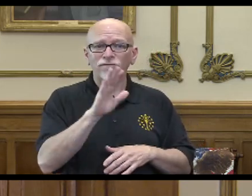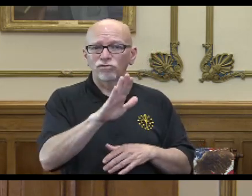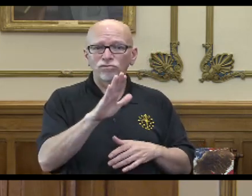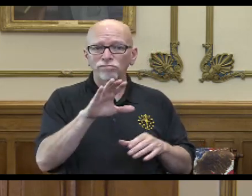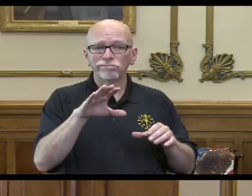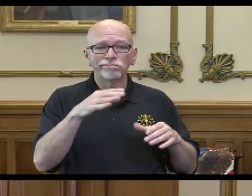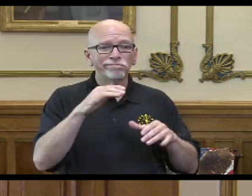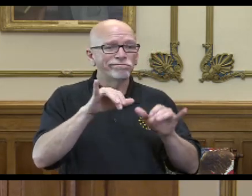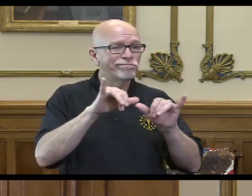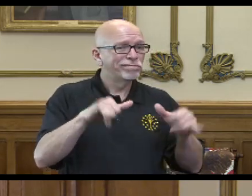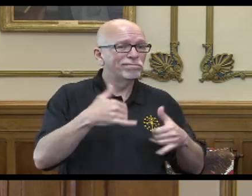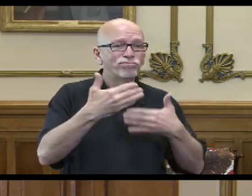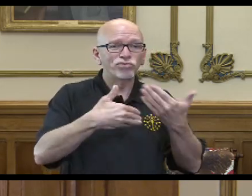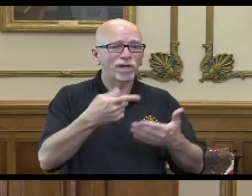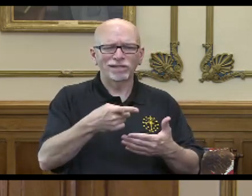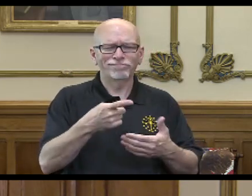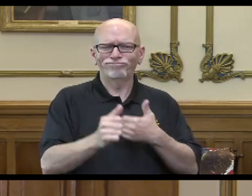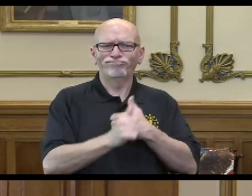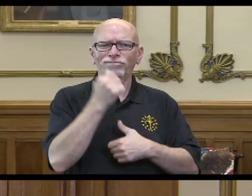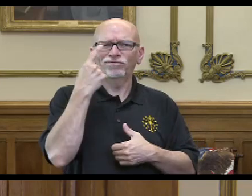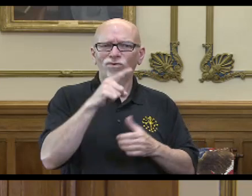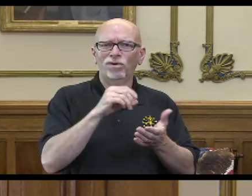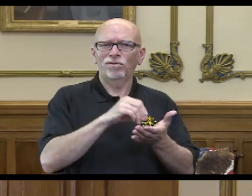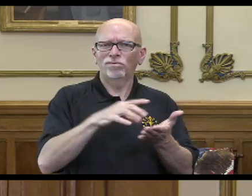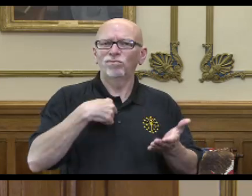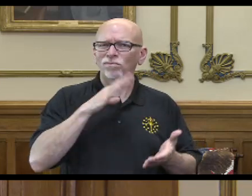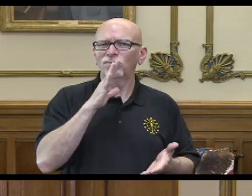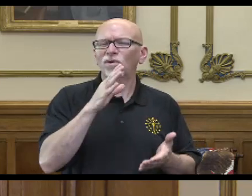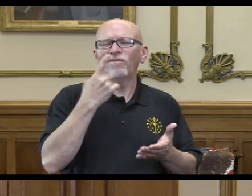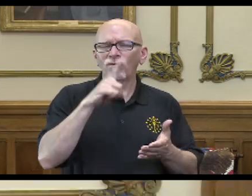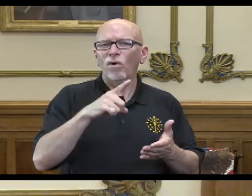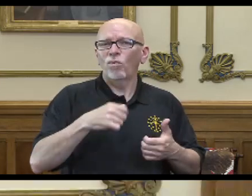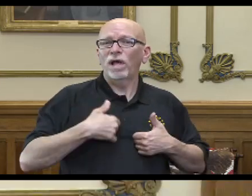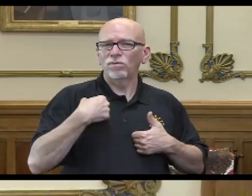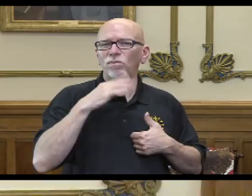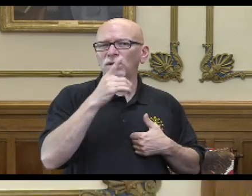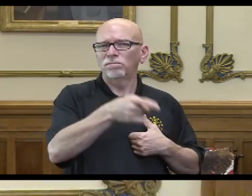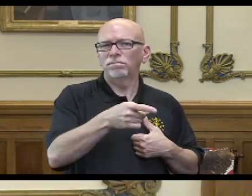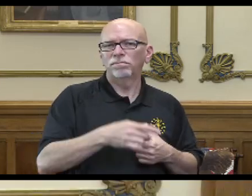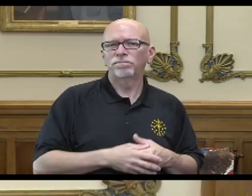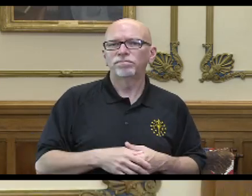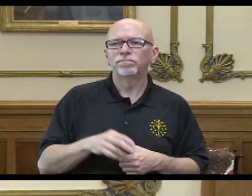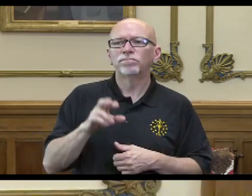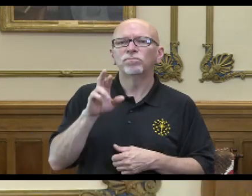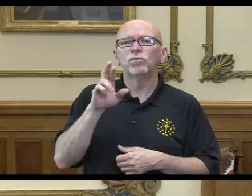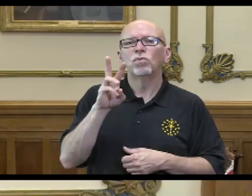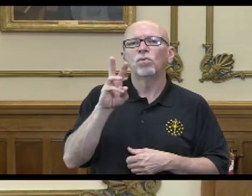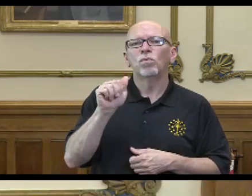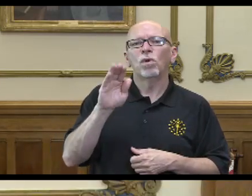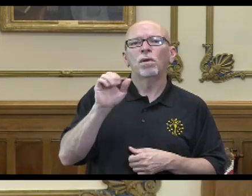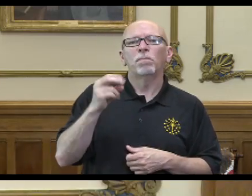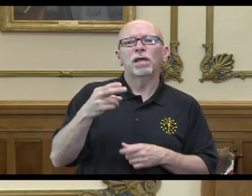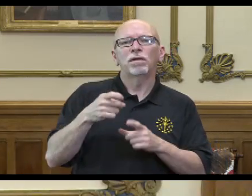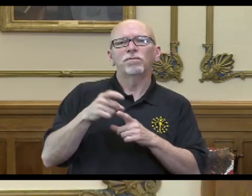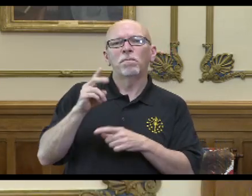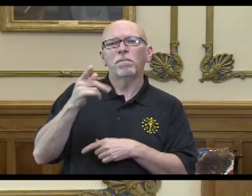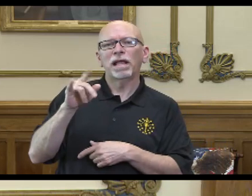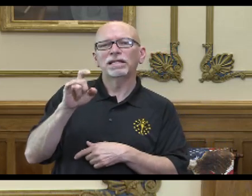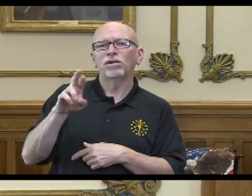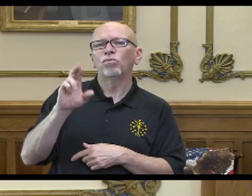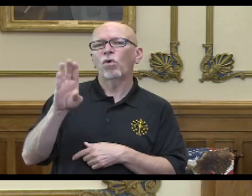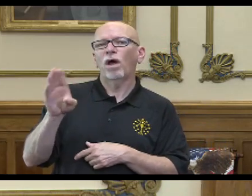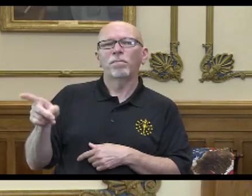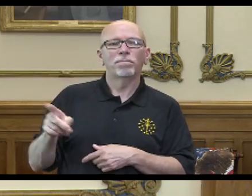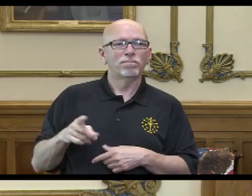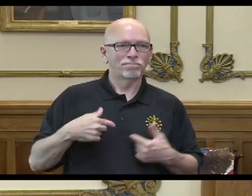that are putting residents at risk, we're going to cite them. Rob with the Wabash Plain Dealer. Rob, I